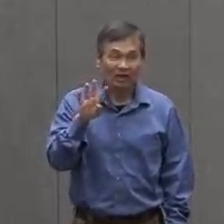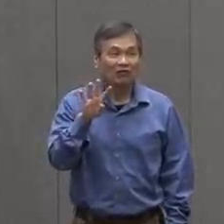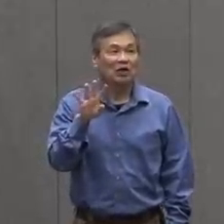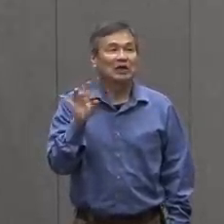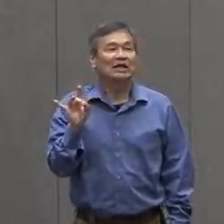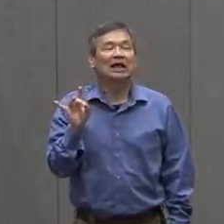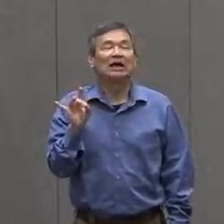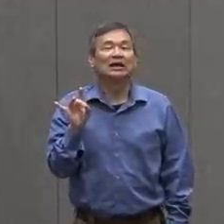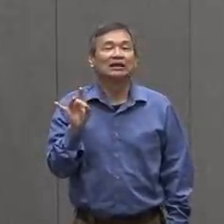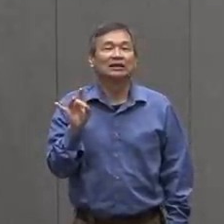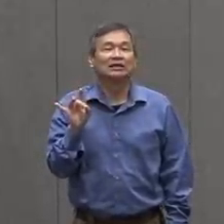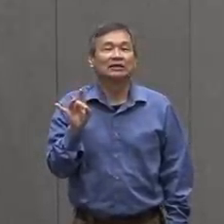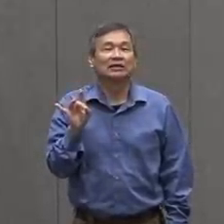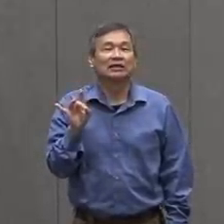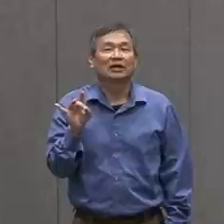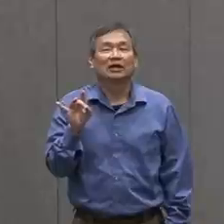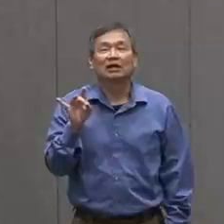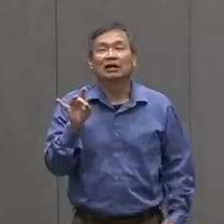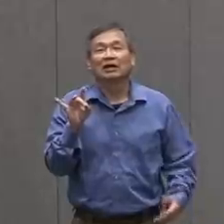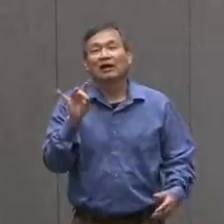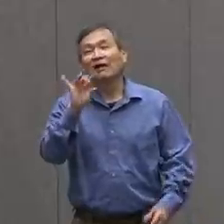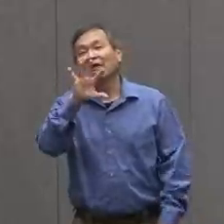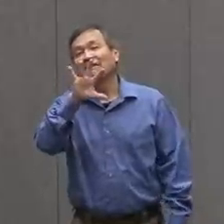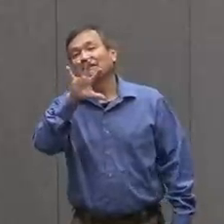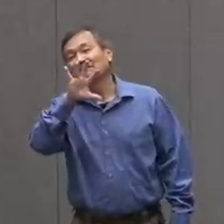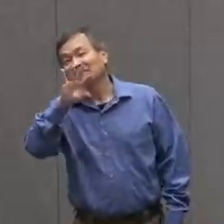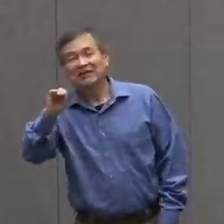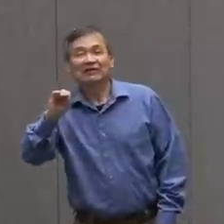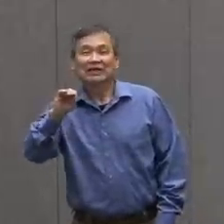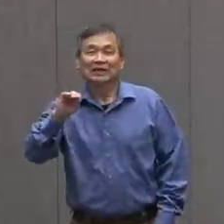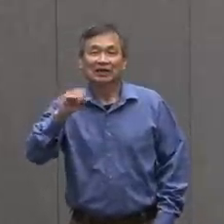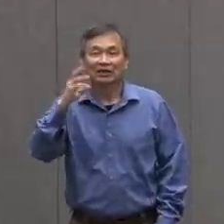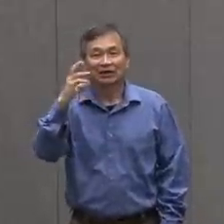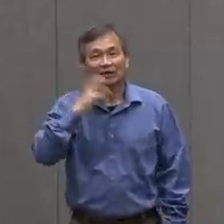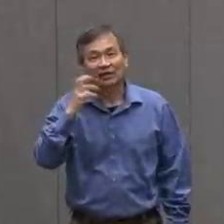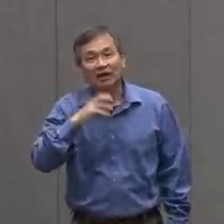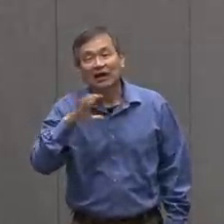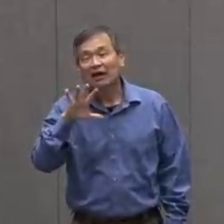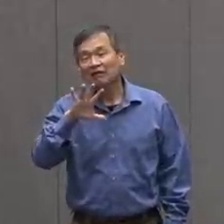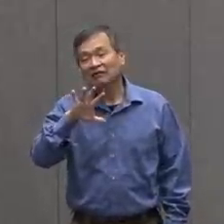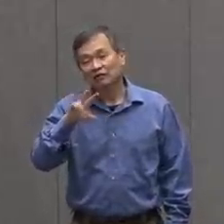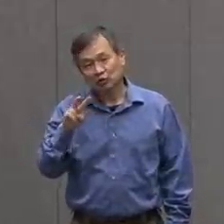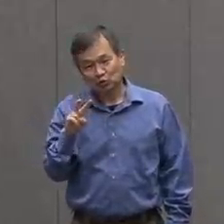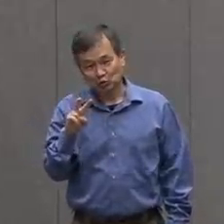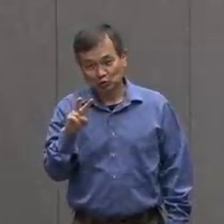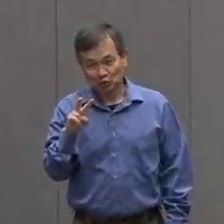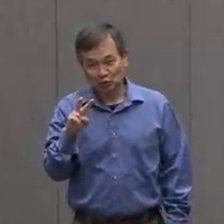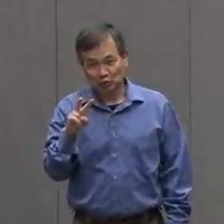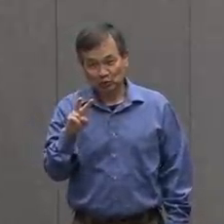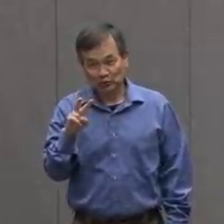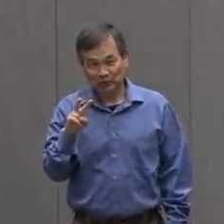48, 50, wow, 52,